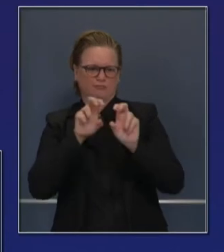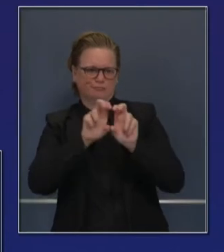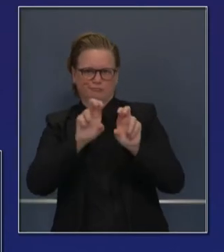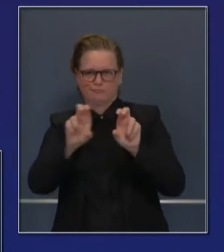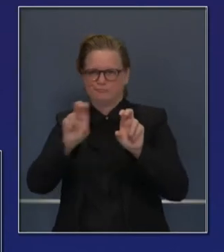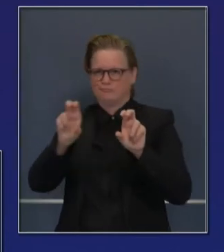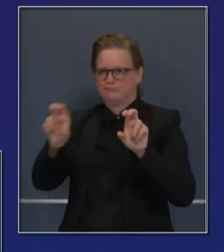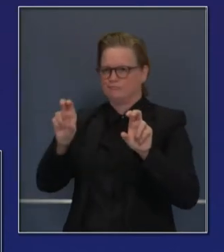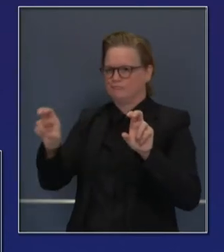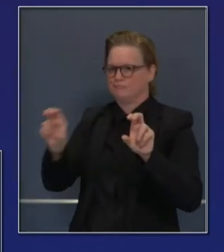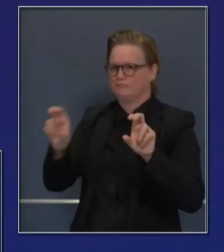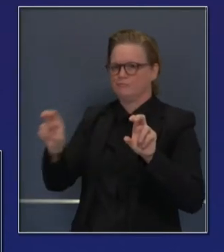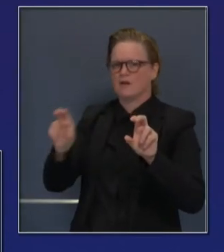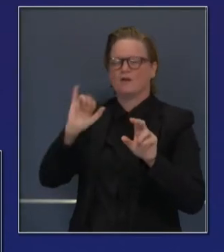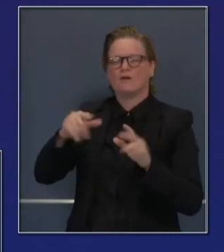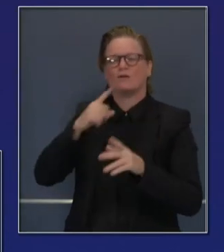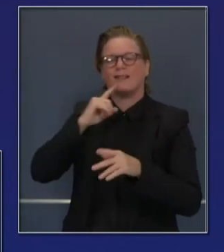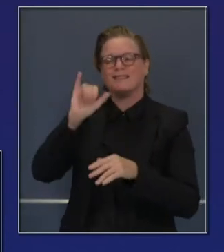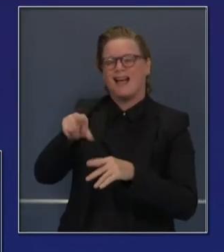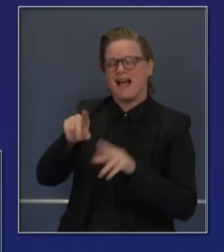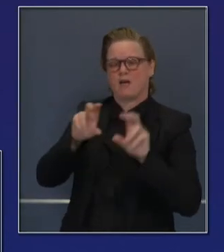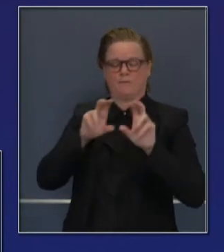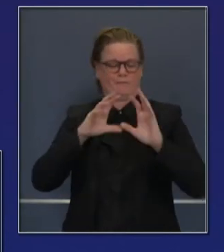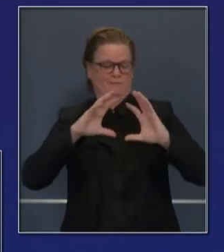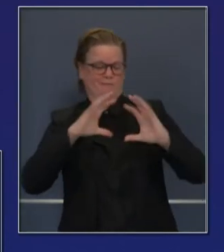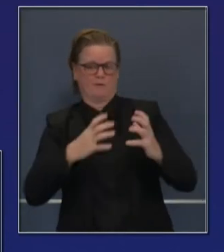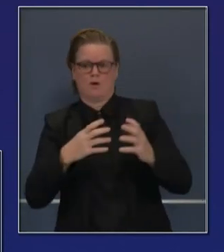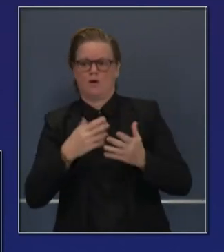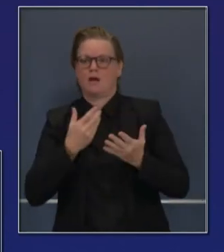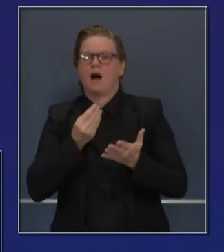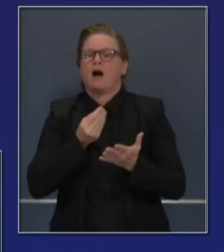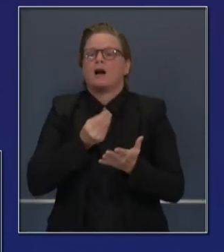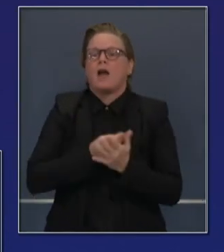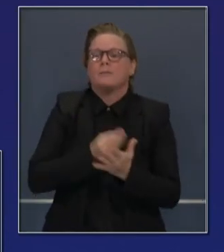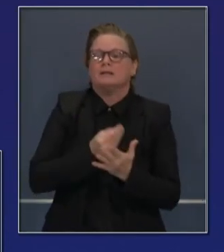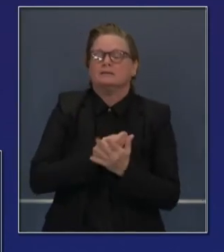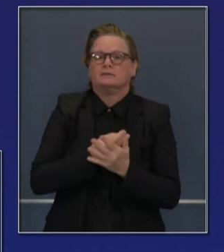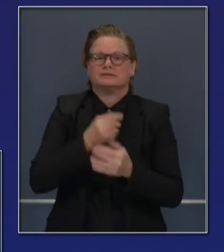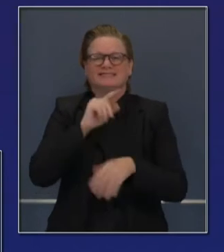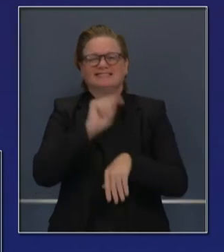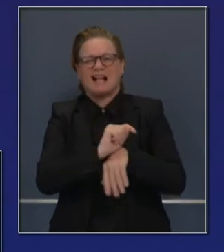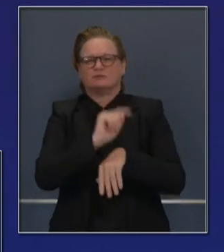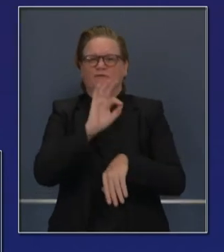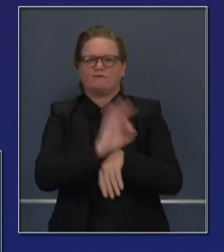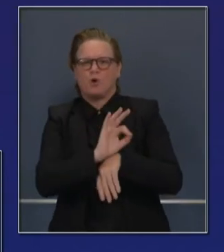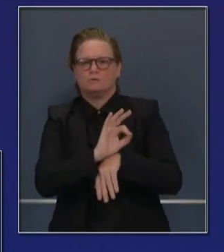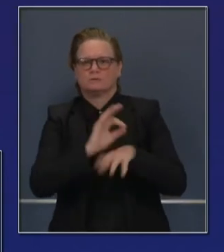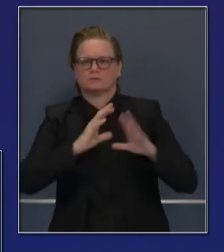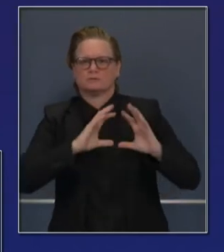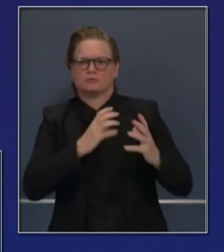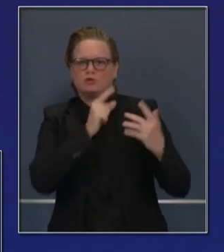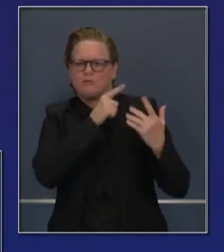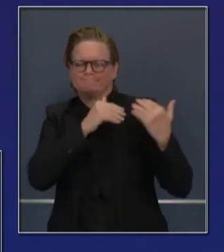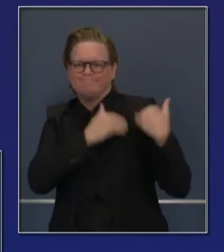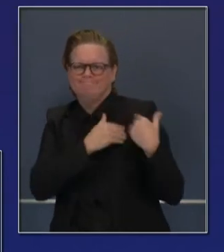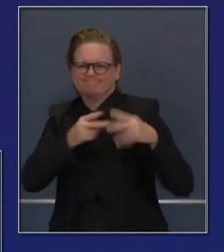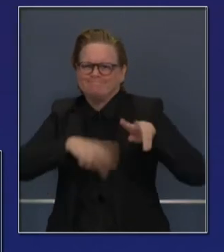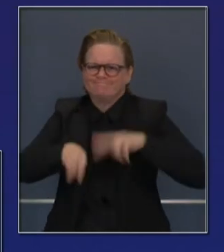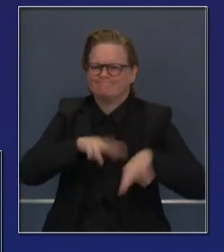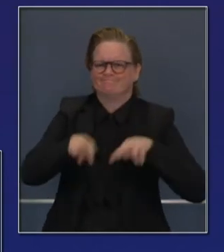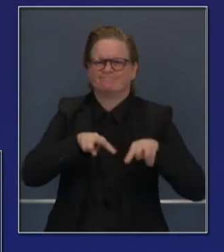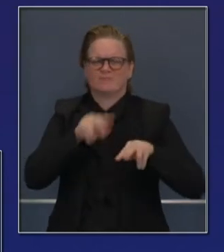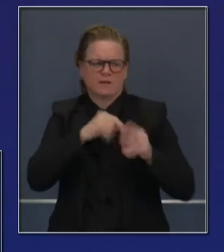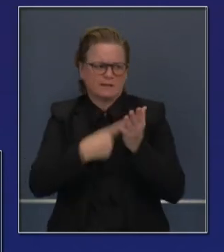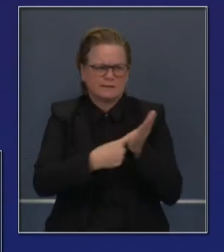from our economic task force. In fact, this was, full disclosure, interesting perhaps to some. This was